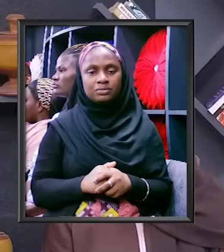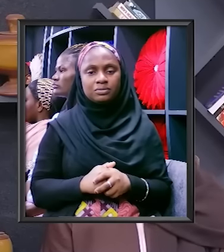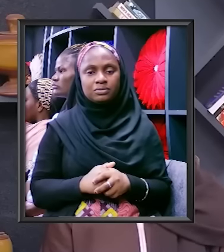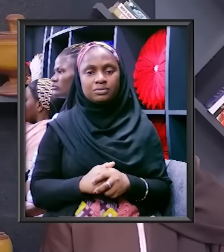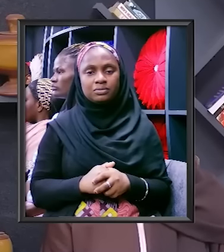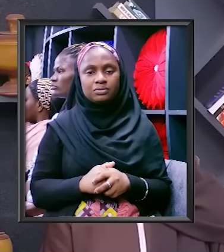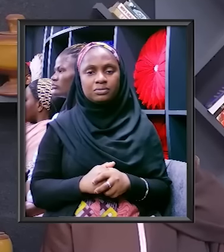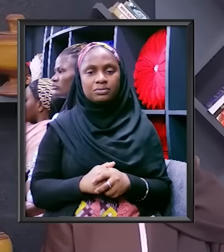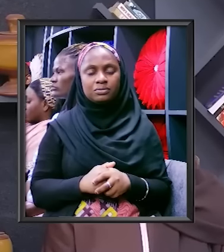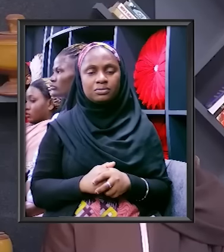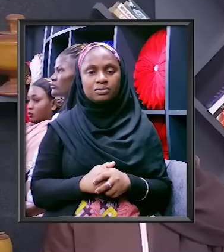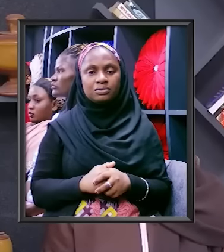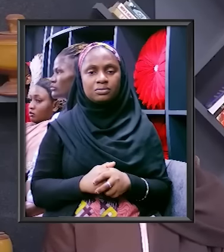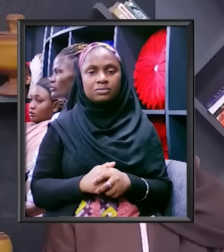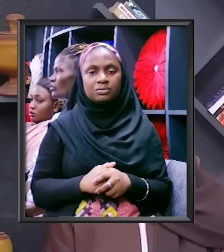the